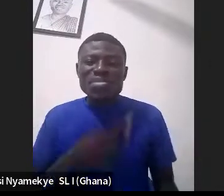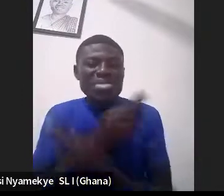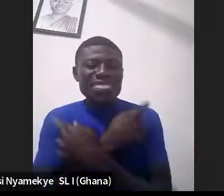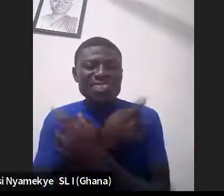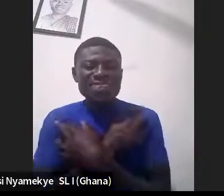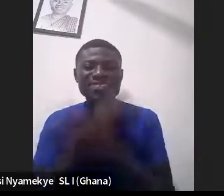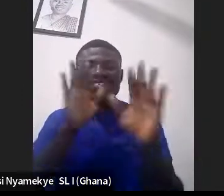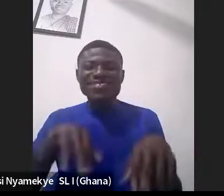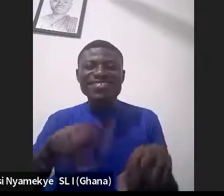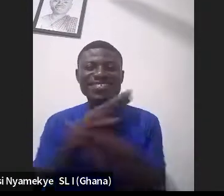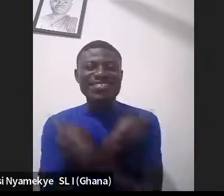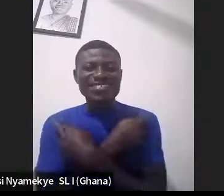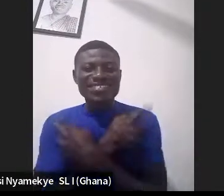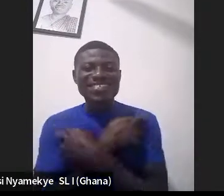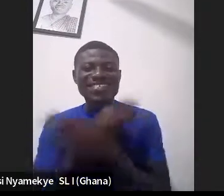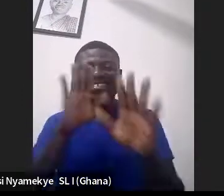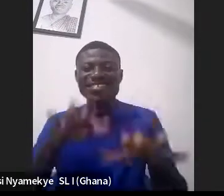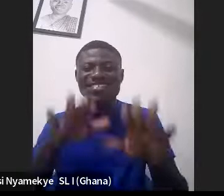We're good.